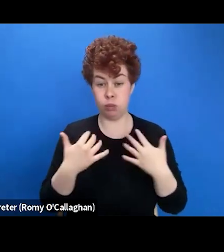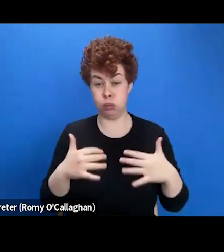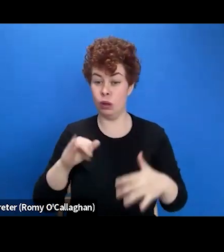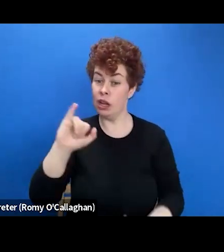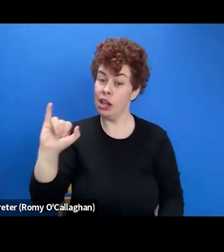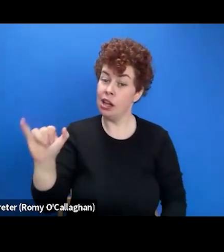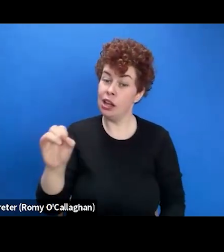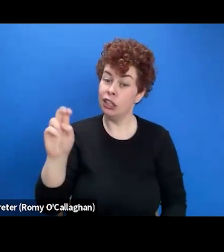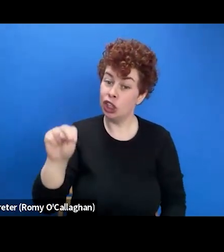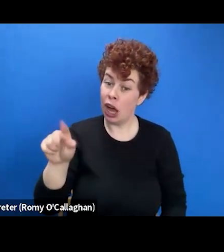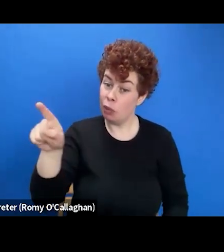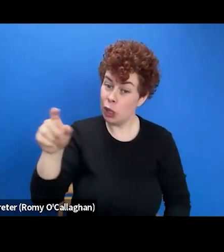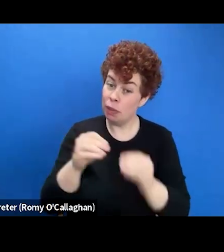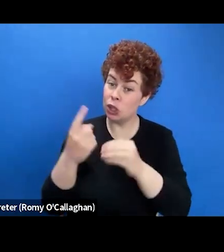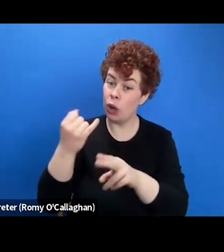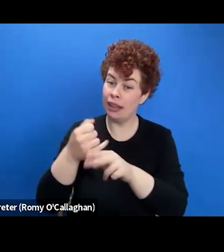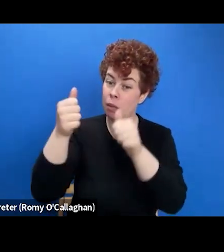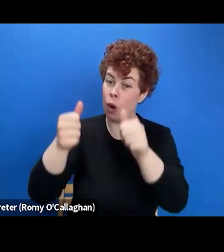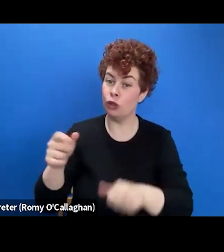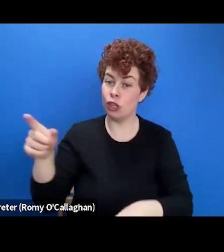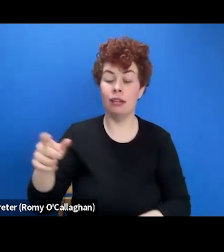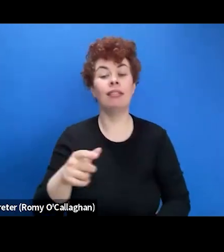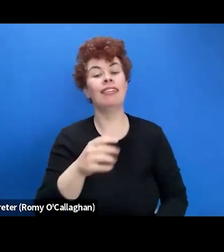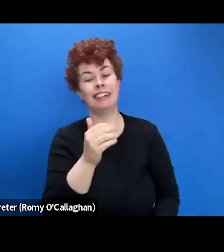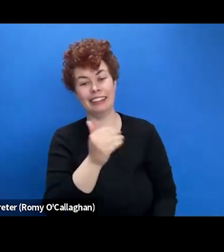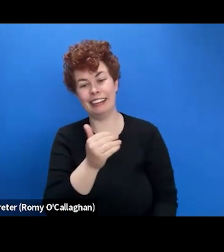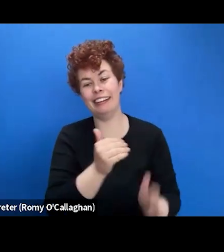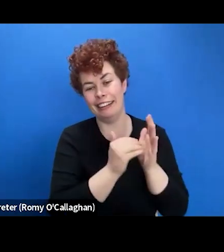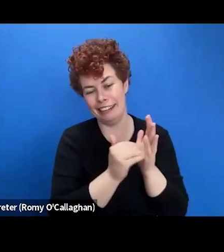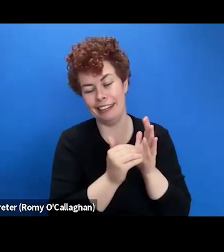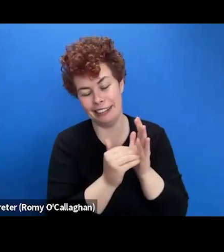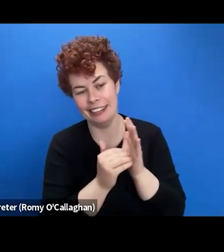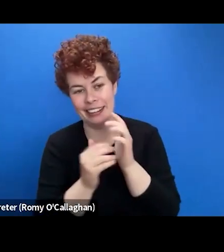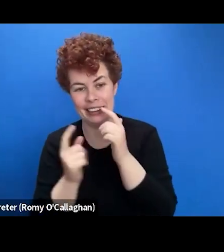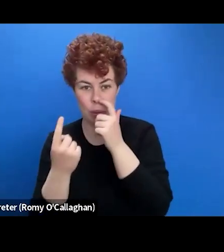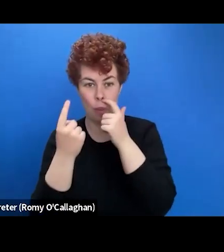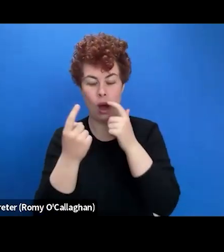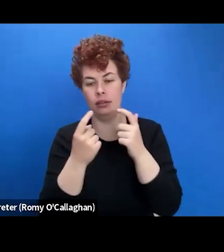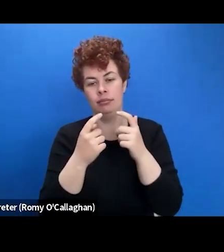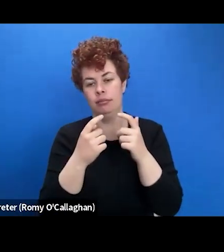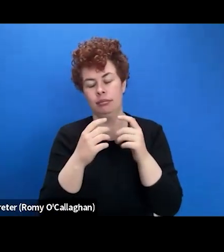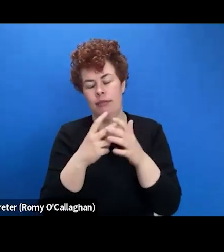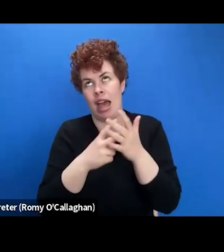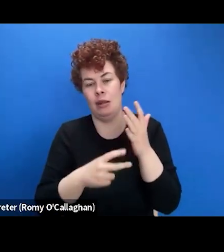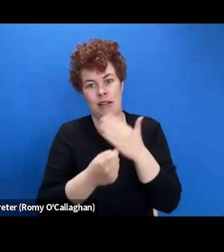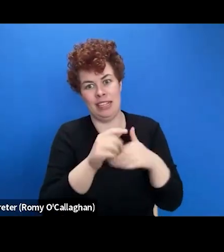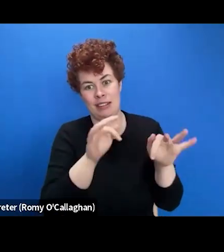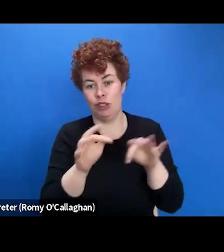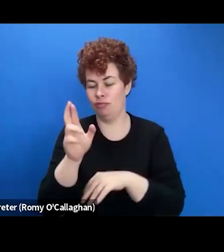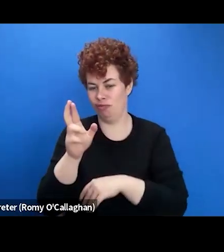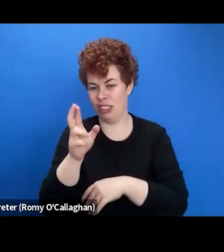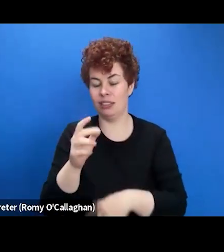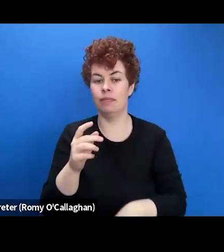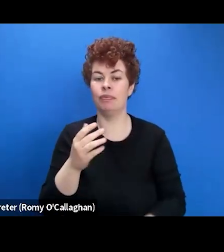the one that's in the poster there? Because this is one of the precious events that came afterwards. Yeah, we had the